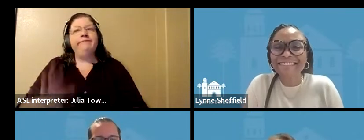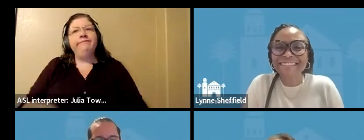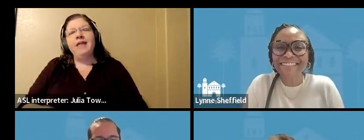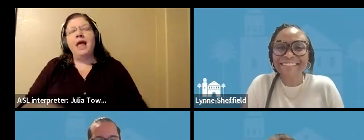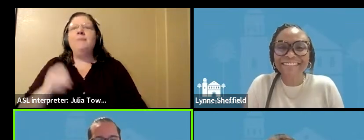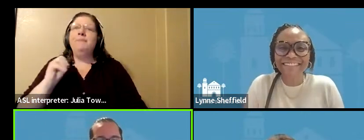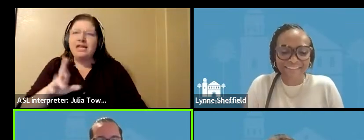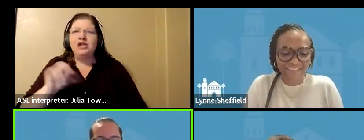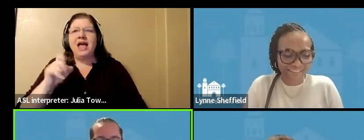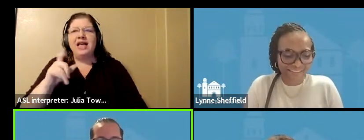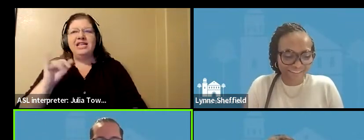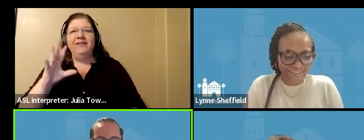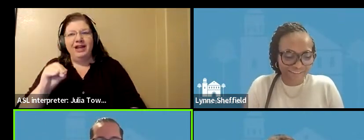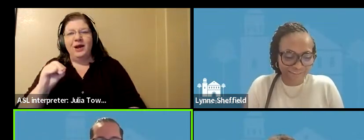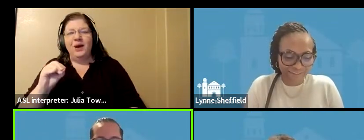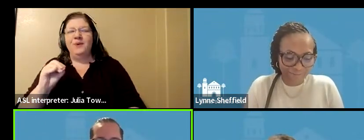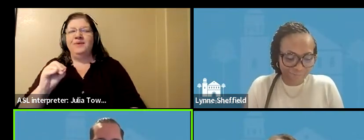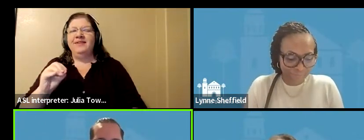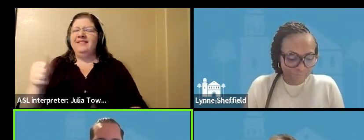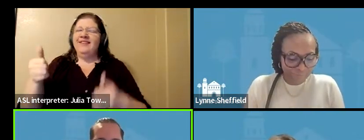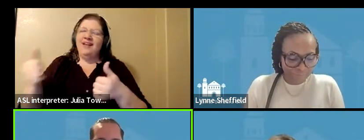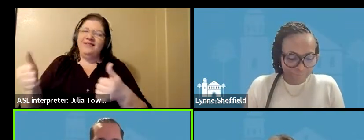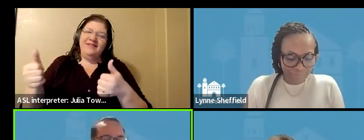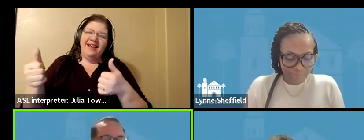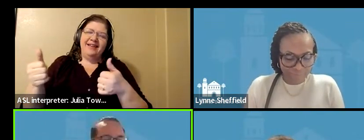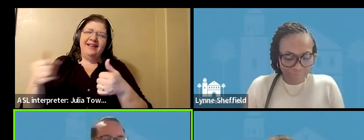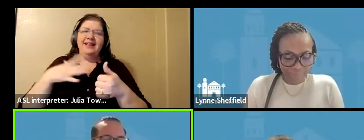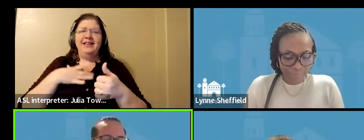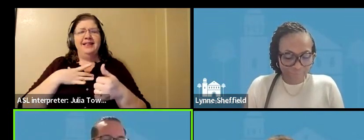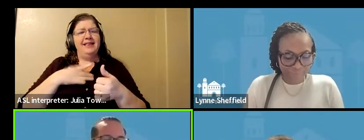Escobedo. All right. I like where this is going.